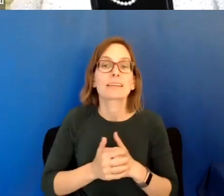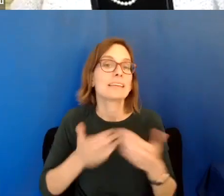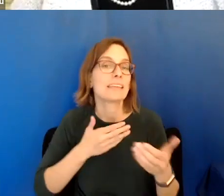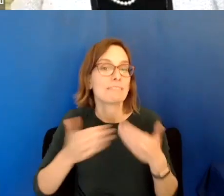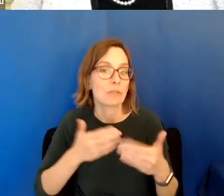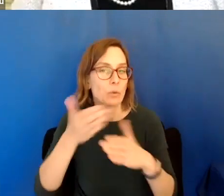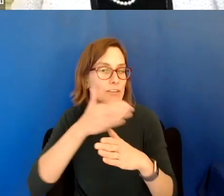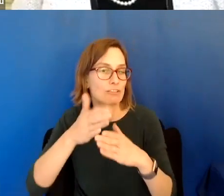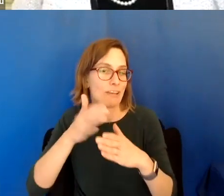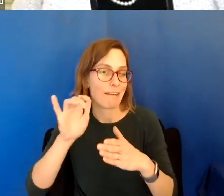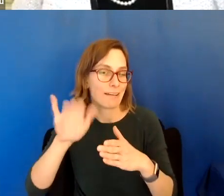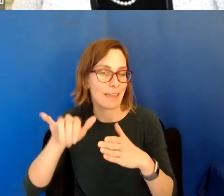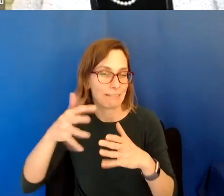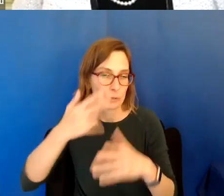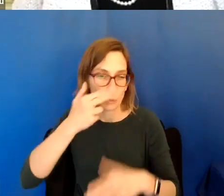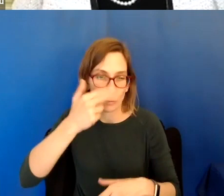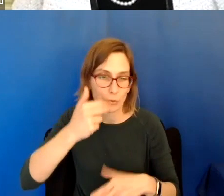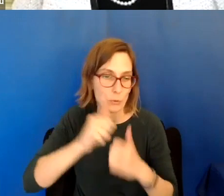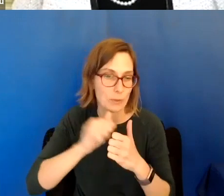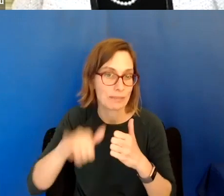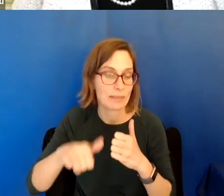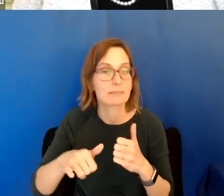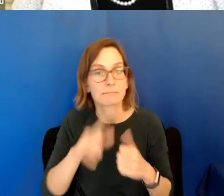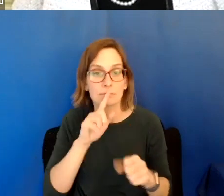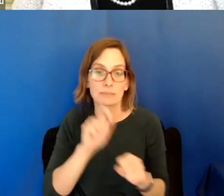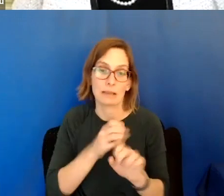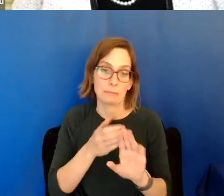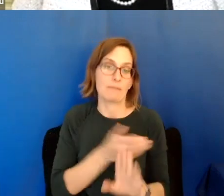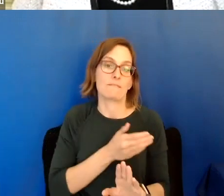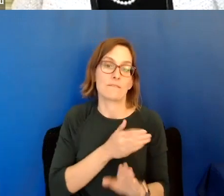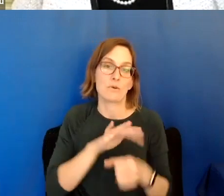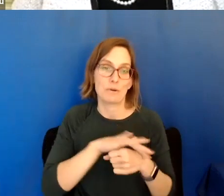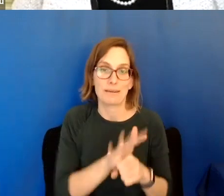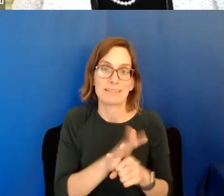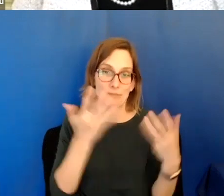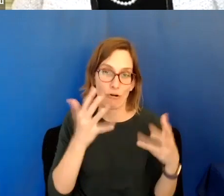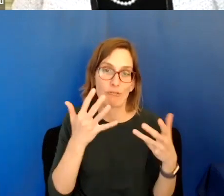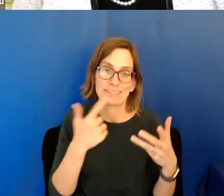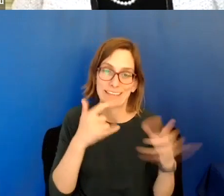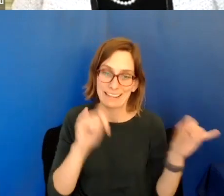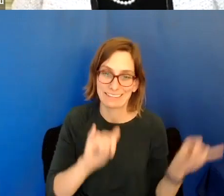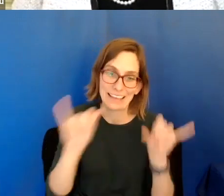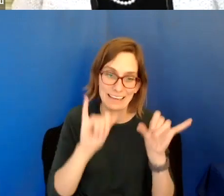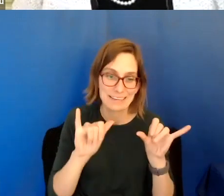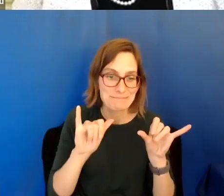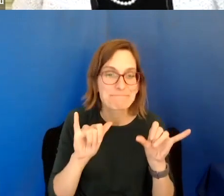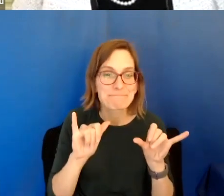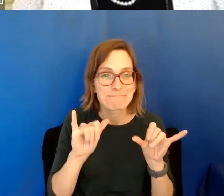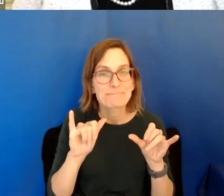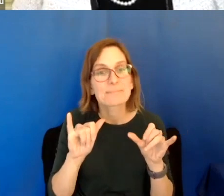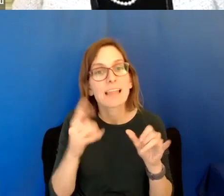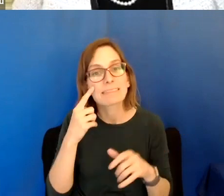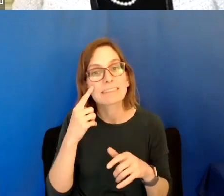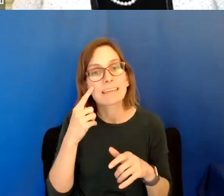share that humor, I think that, and this was actually even before the pandemic, I think we were still saying the same thing. I think